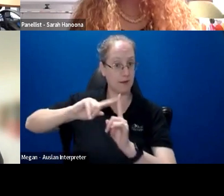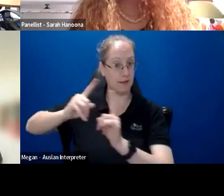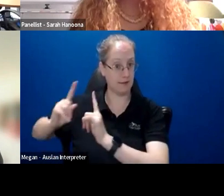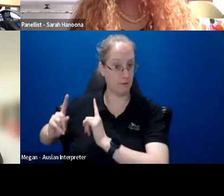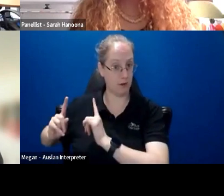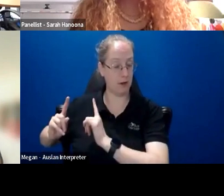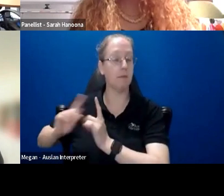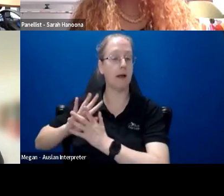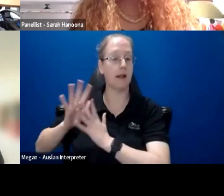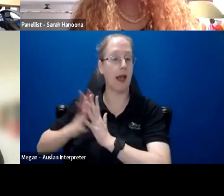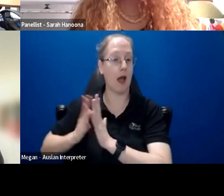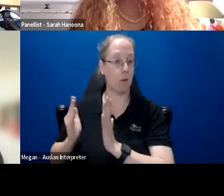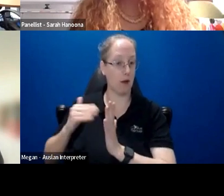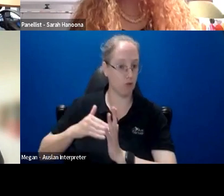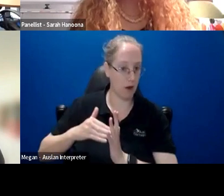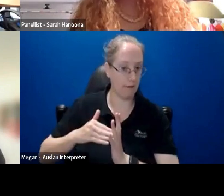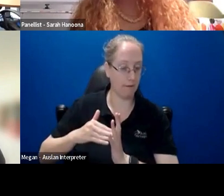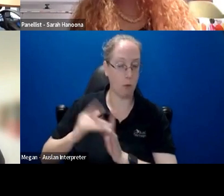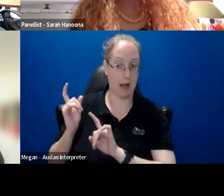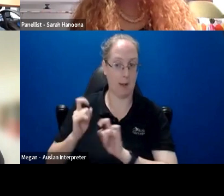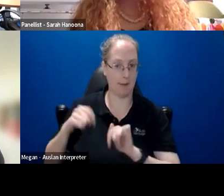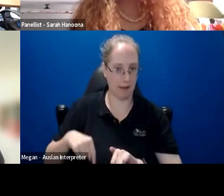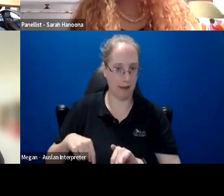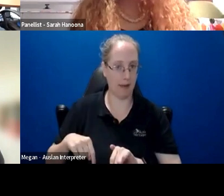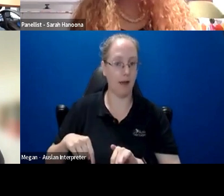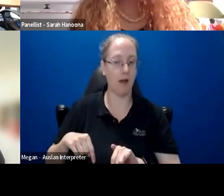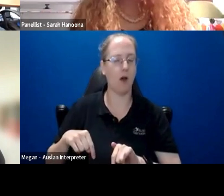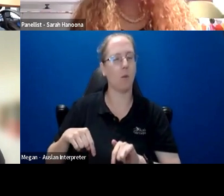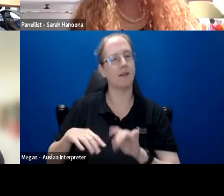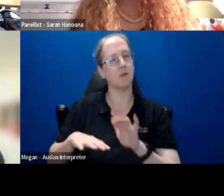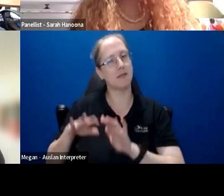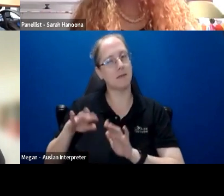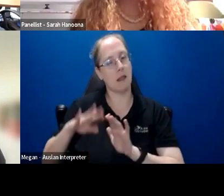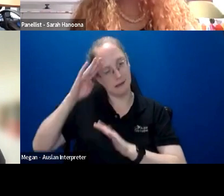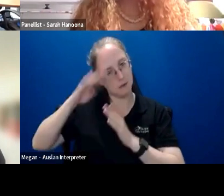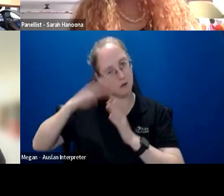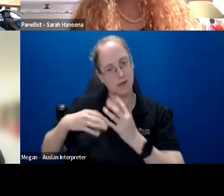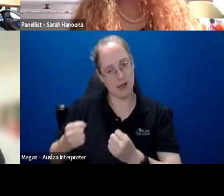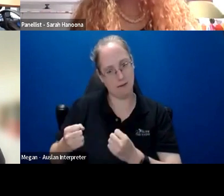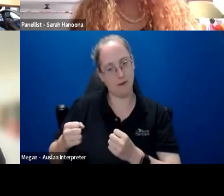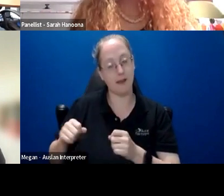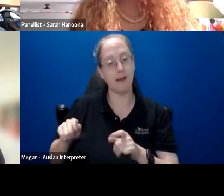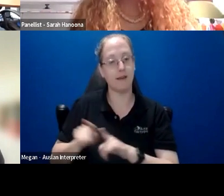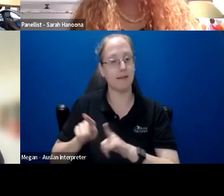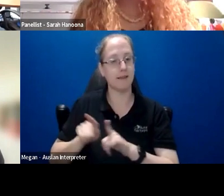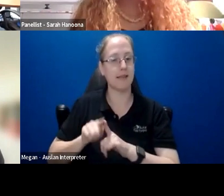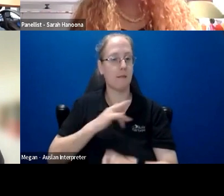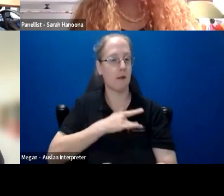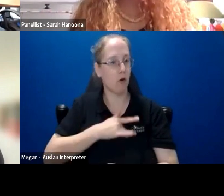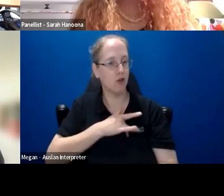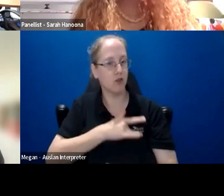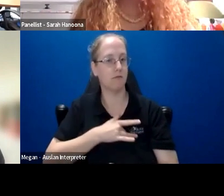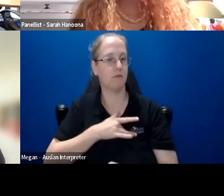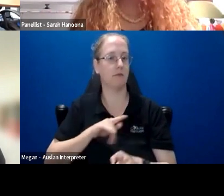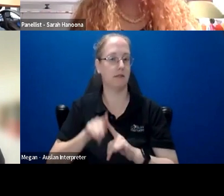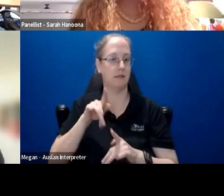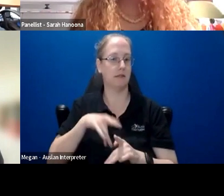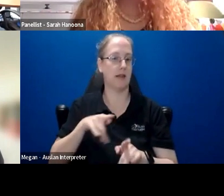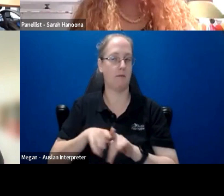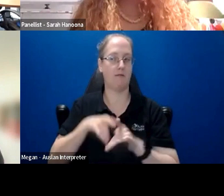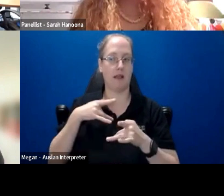Australia, if we're coming to Australia, we're kind of sharing the same stories. We might be sharing the same emotions of, feeling,